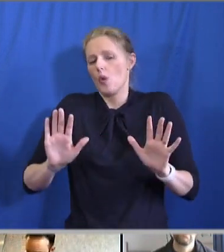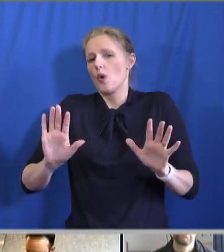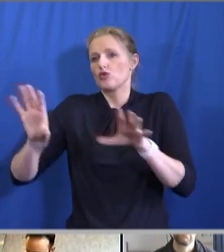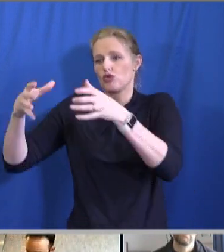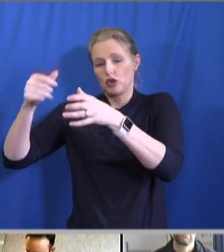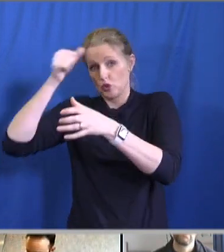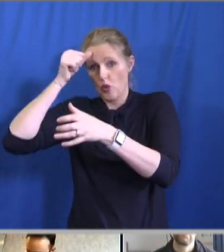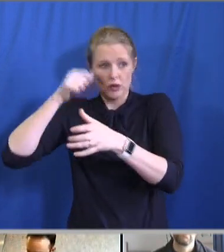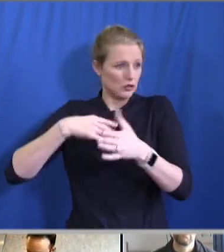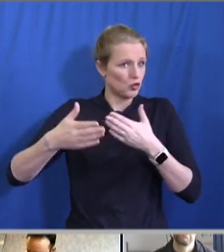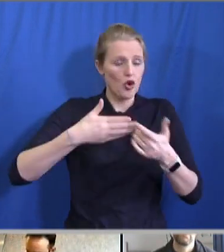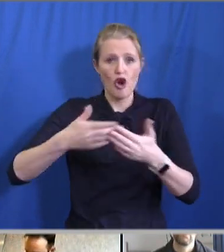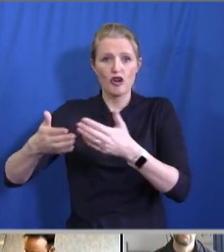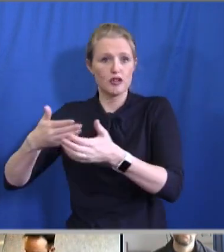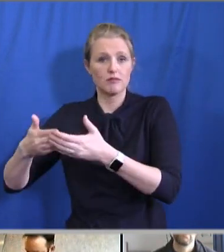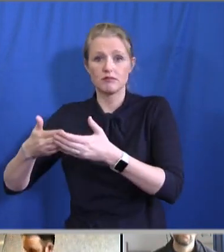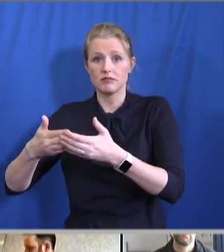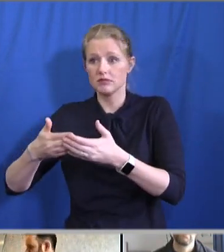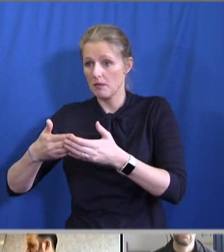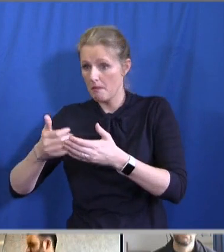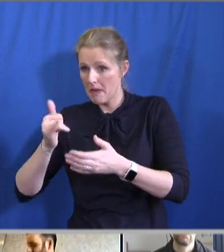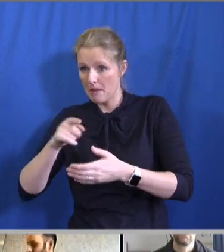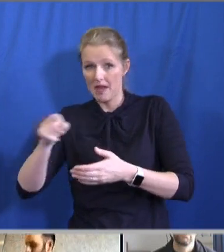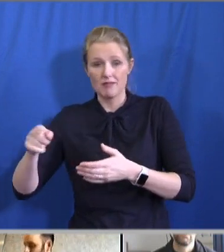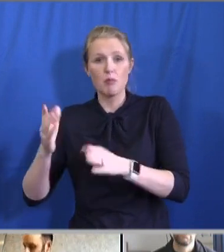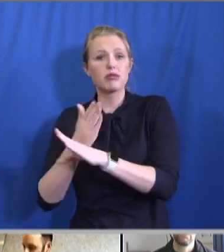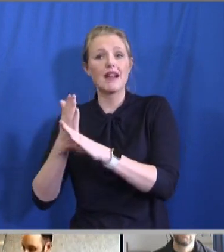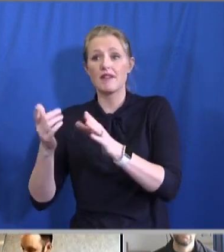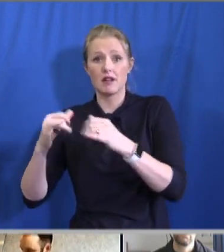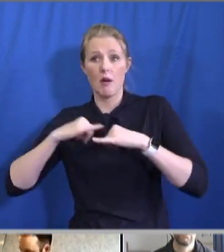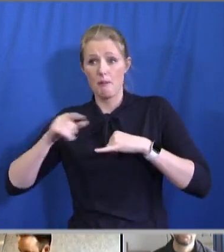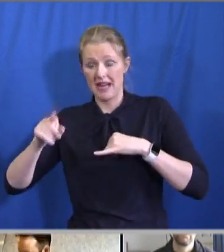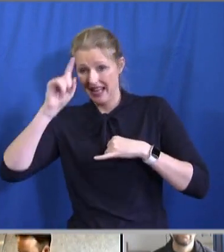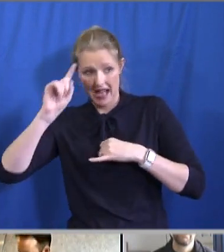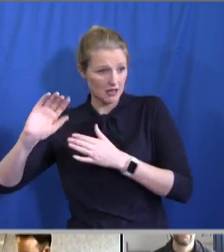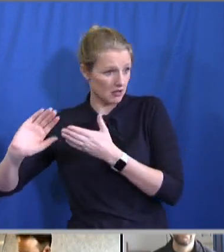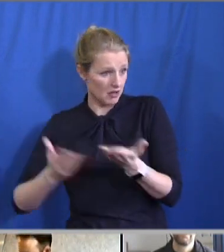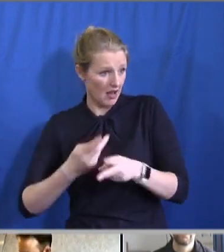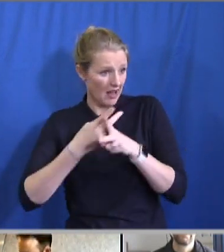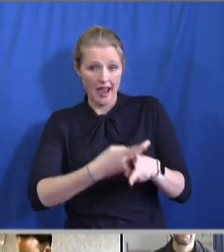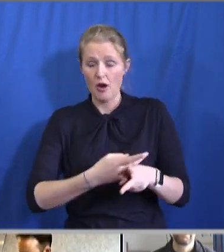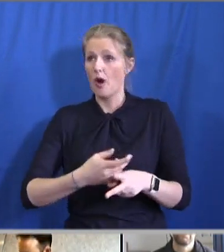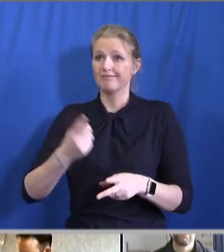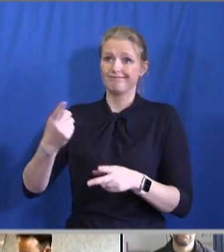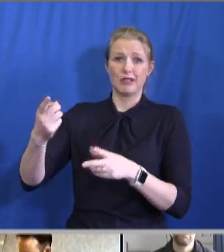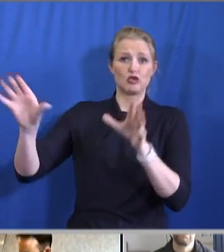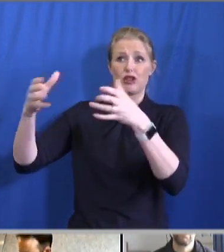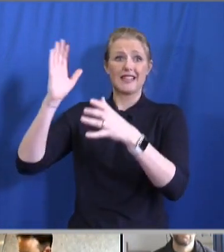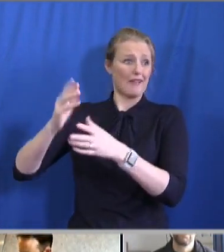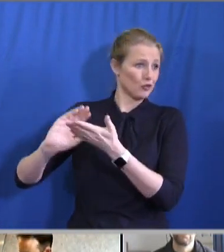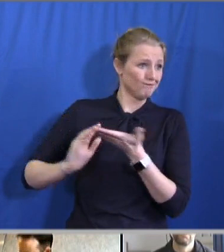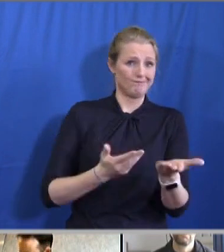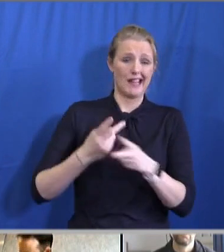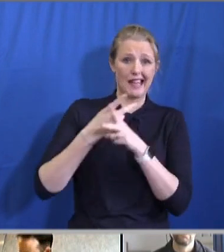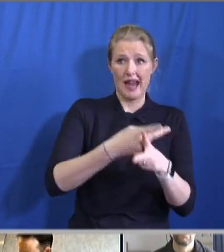up those packages as well, where they didn't have the capacity either. When we introduced the additional 23 million to support the